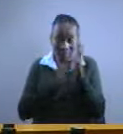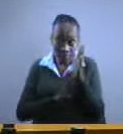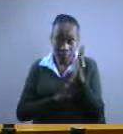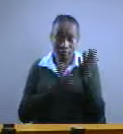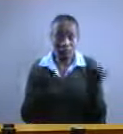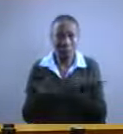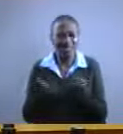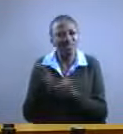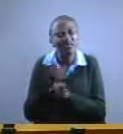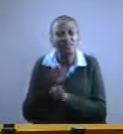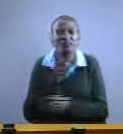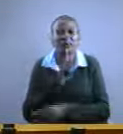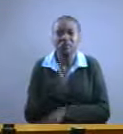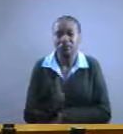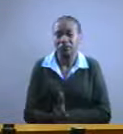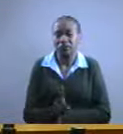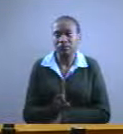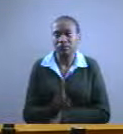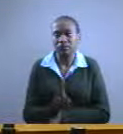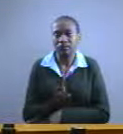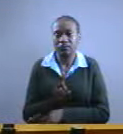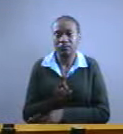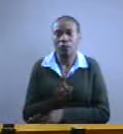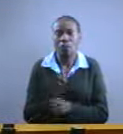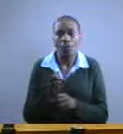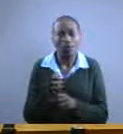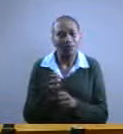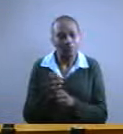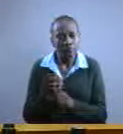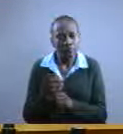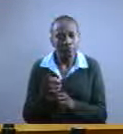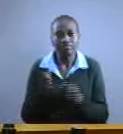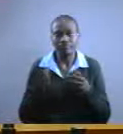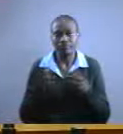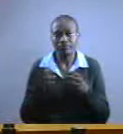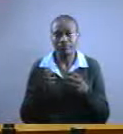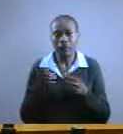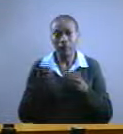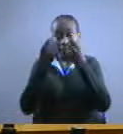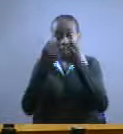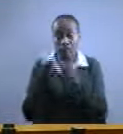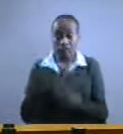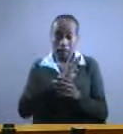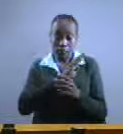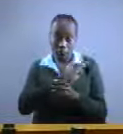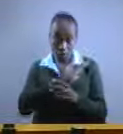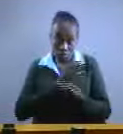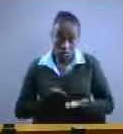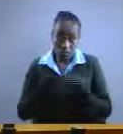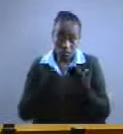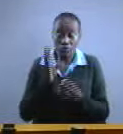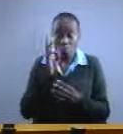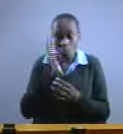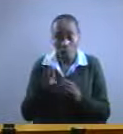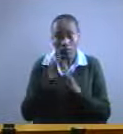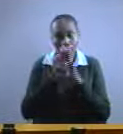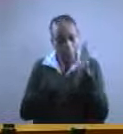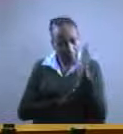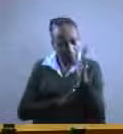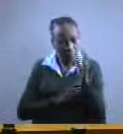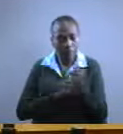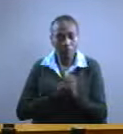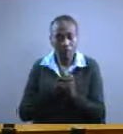financial sector safe by strengthening the regulatory powers of the Financial Services Board. The bill is in line with